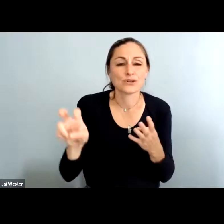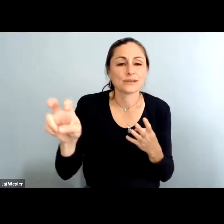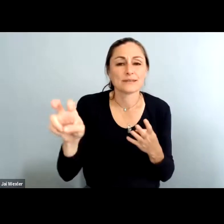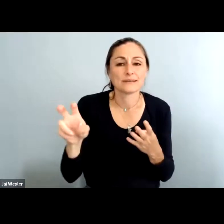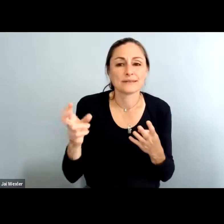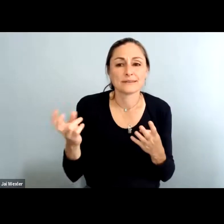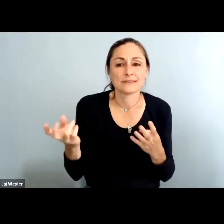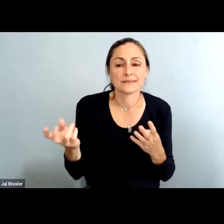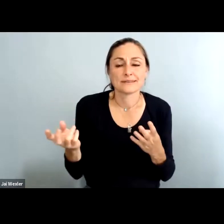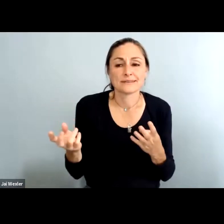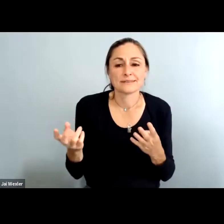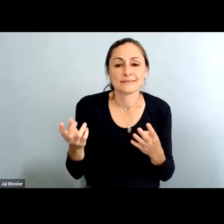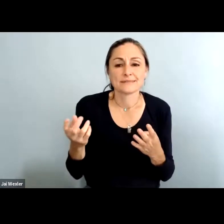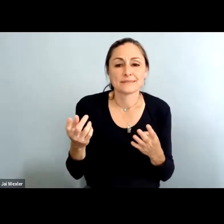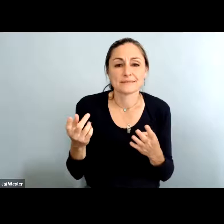be a